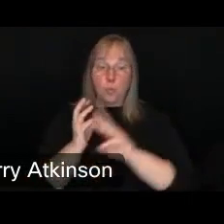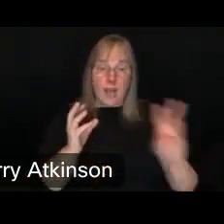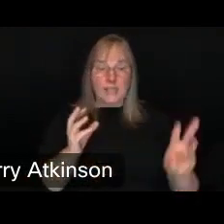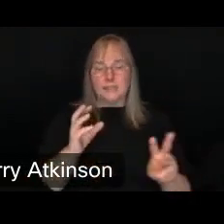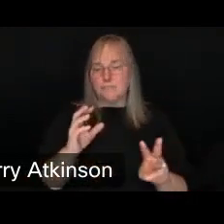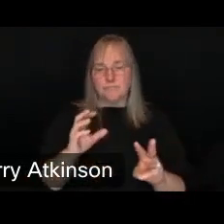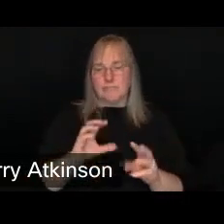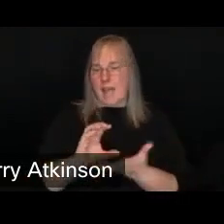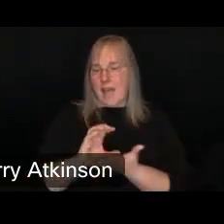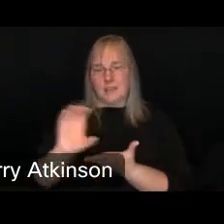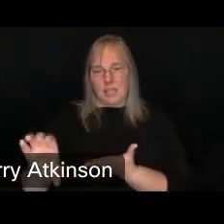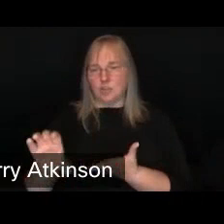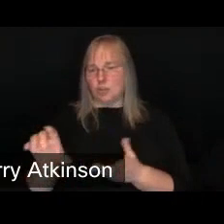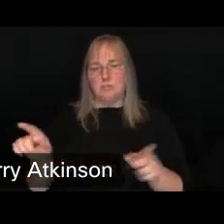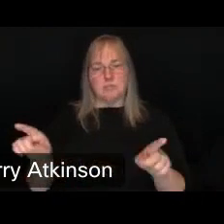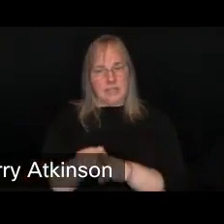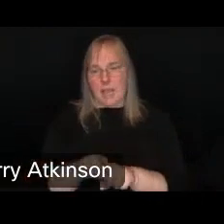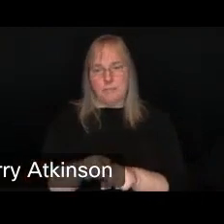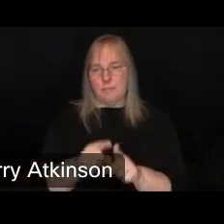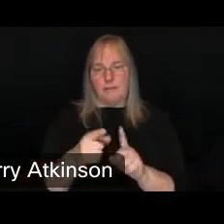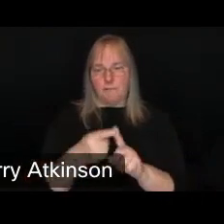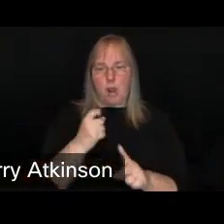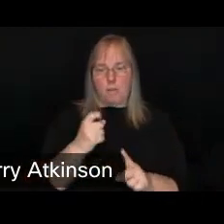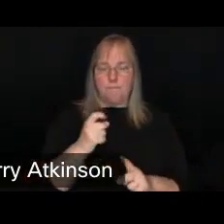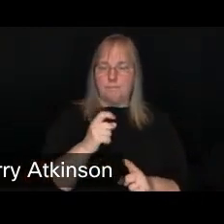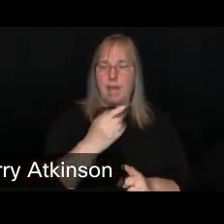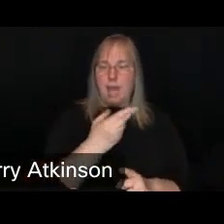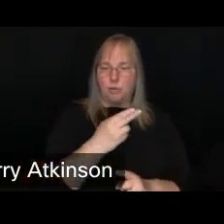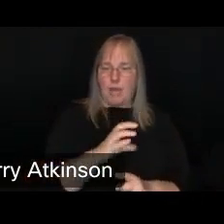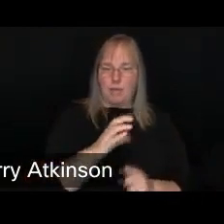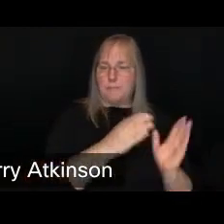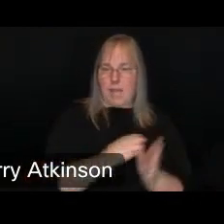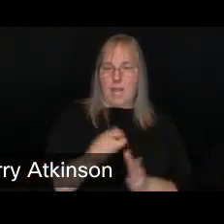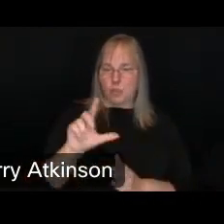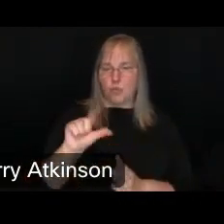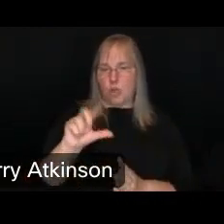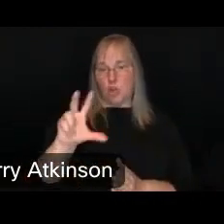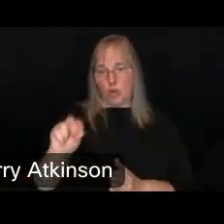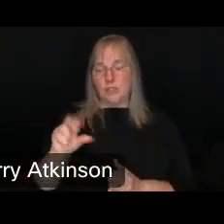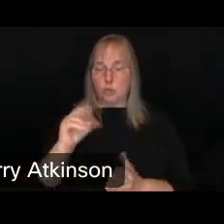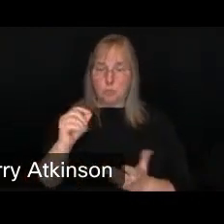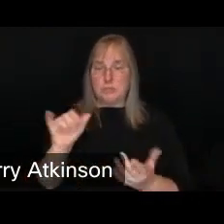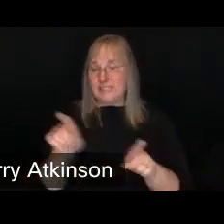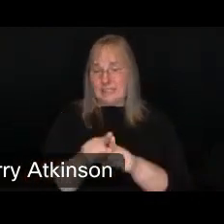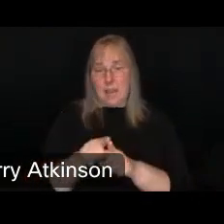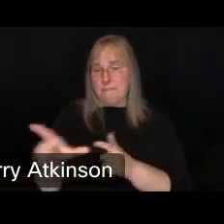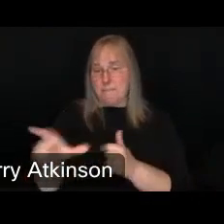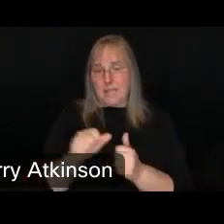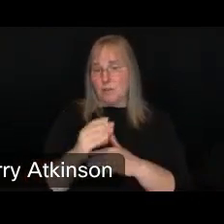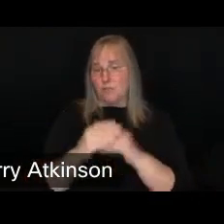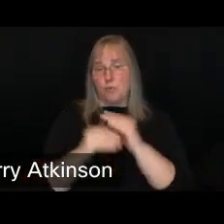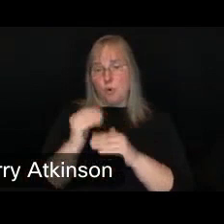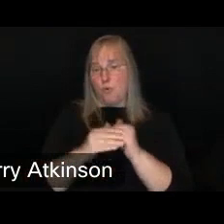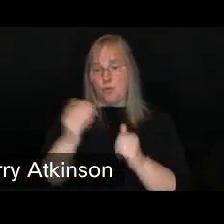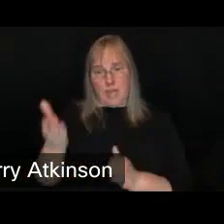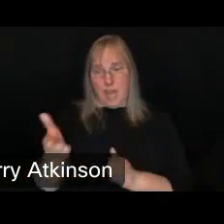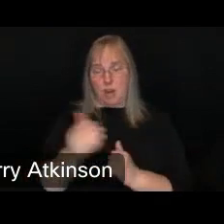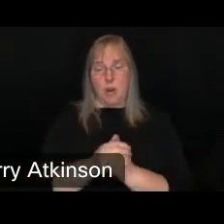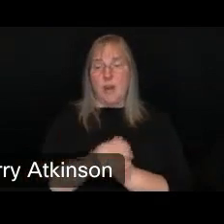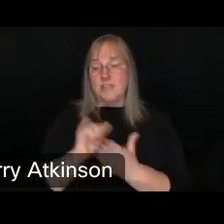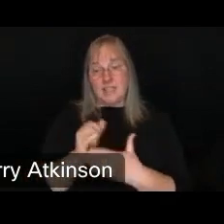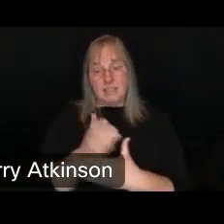Plan Howard 2030. So expecting to see about the same pace of growth and development out there, which is on average, which would